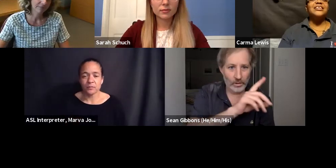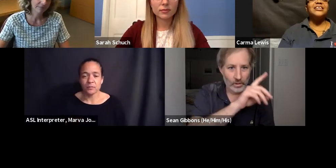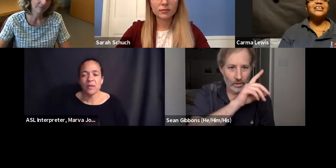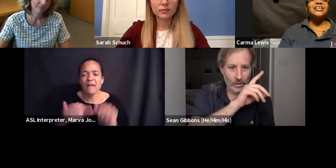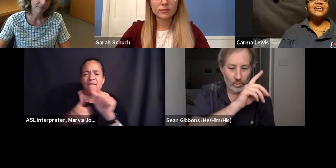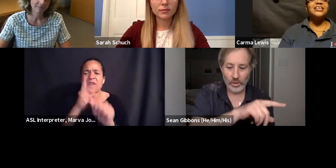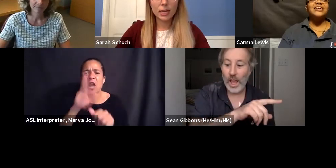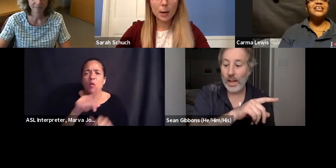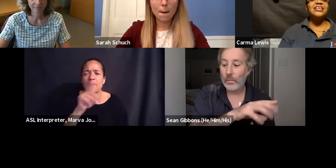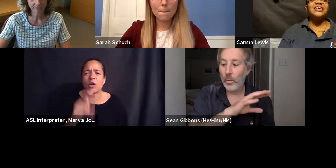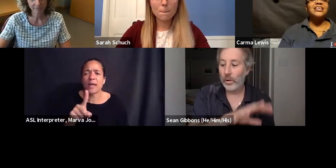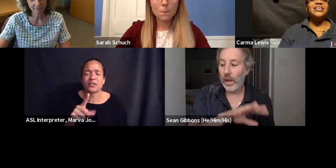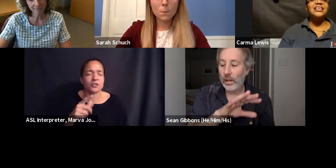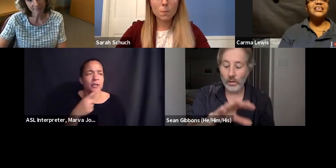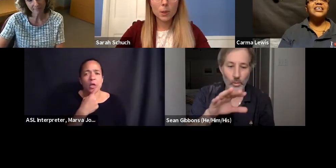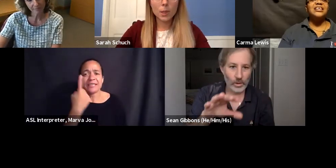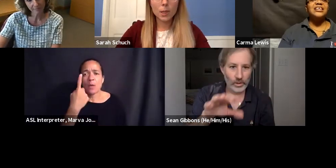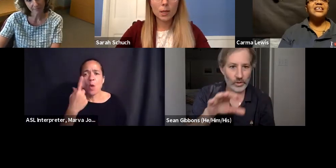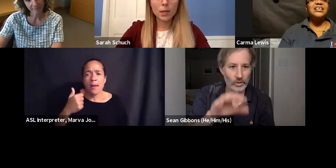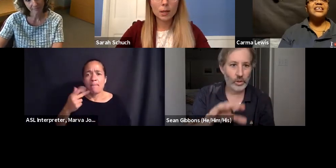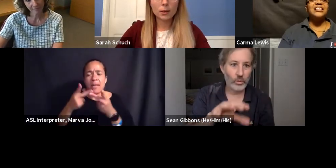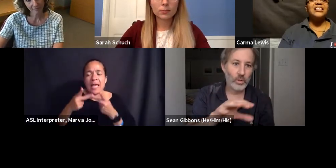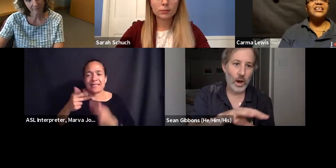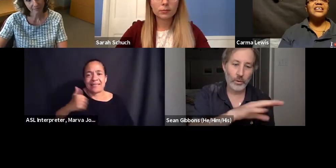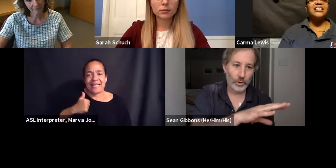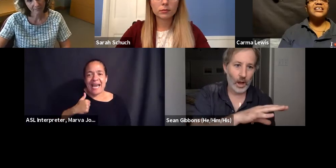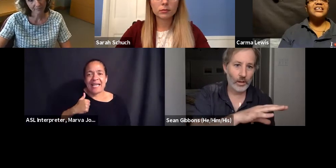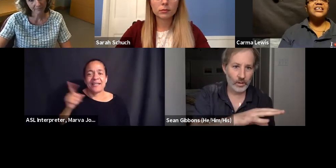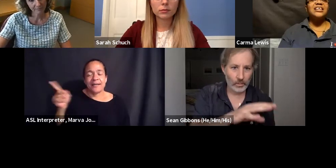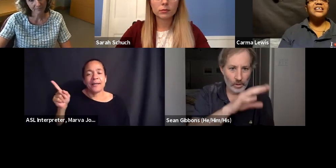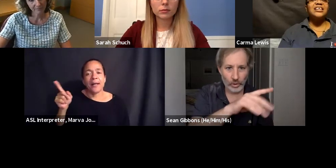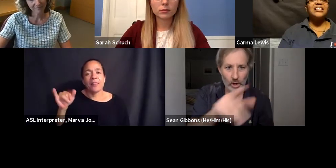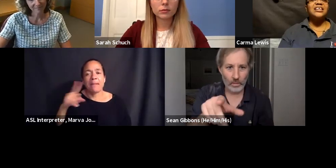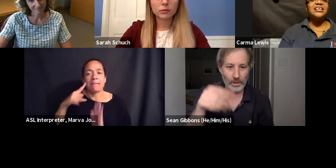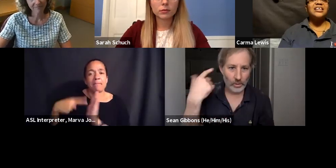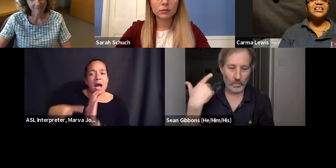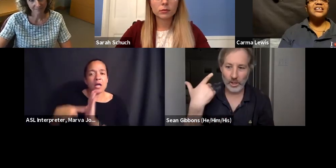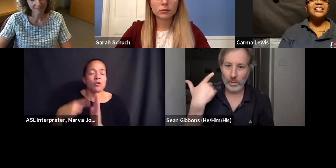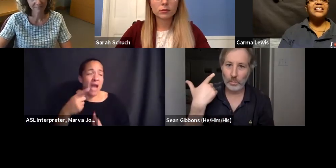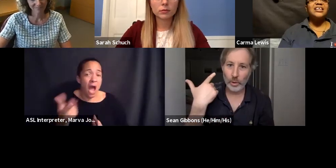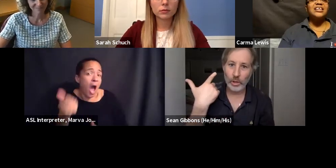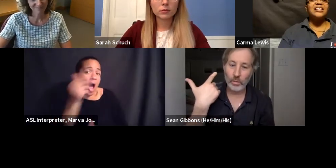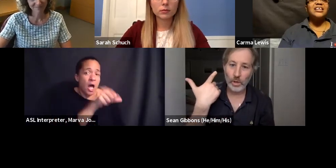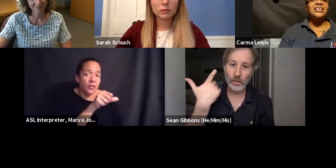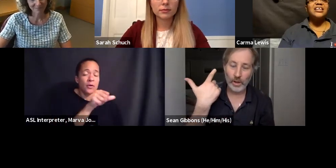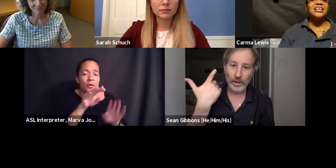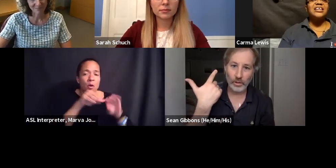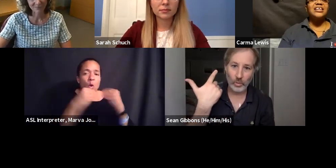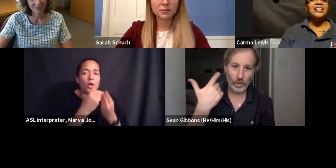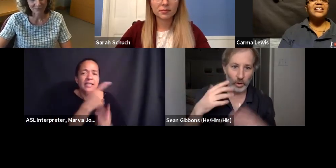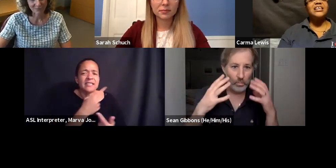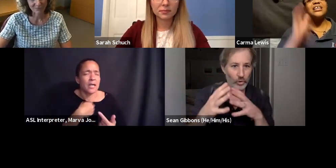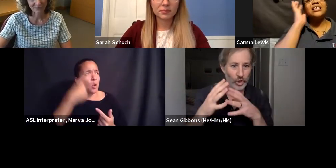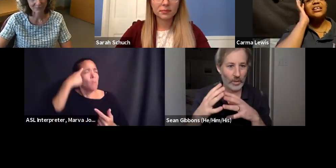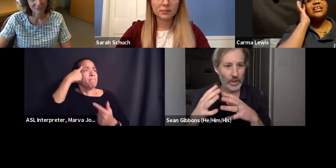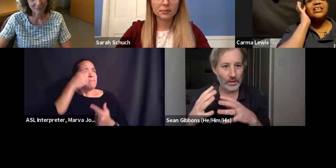just mentioned a source in Canada, but were there any other organizations that you look to as models or guides? As you're talking about this, it reminds me of the Brooklyn Community Foundation's